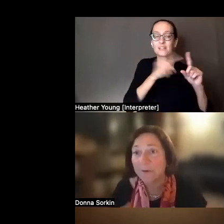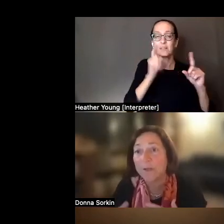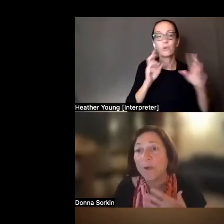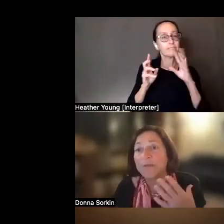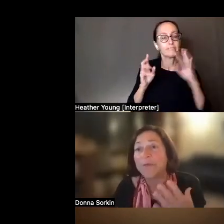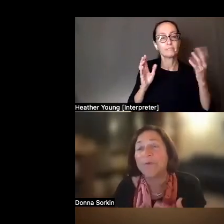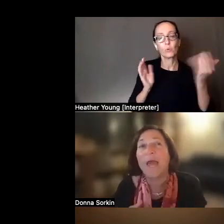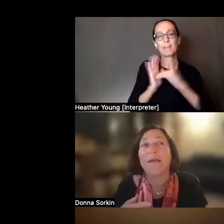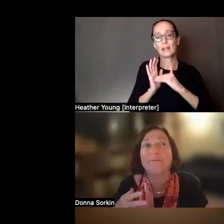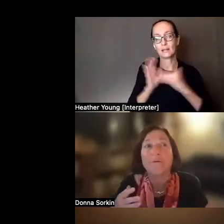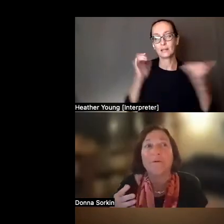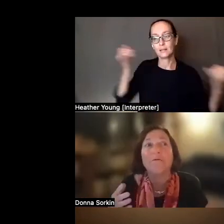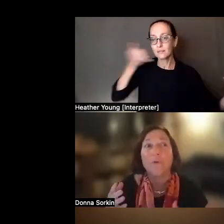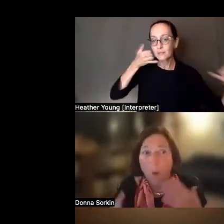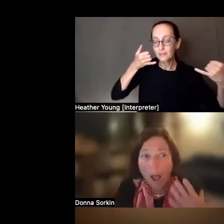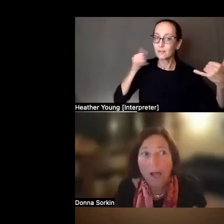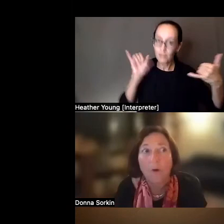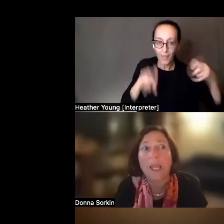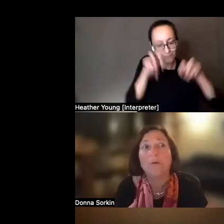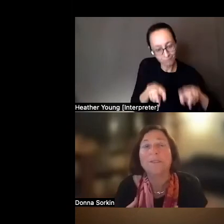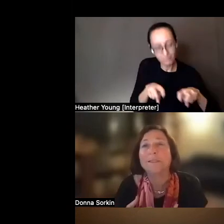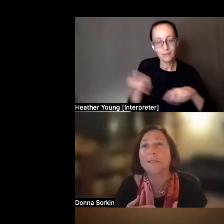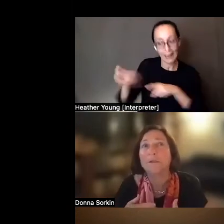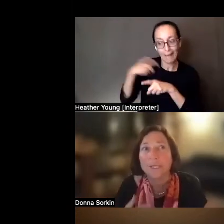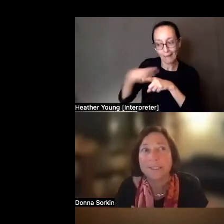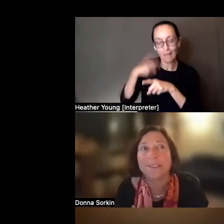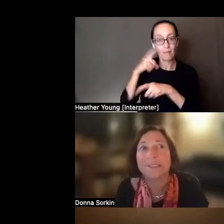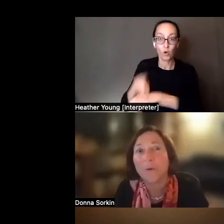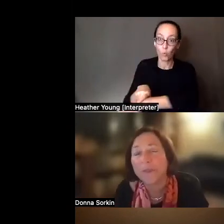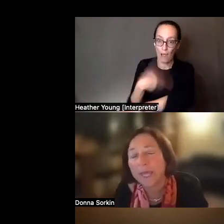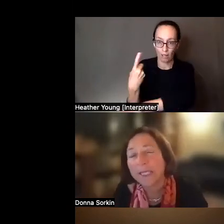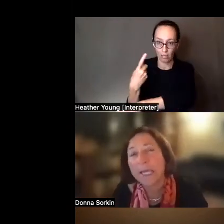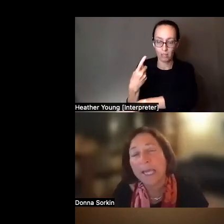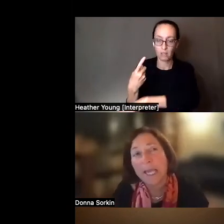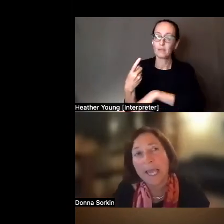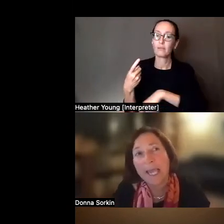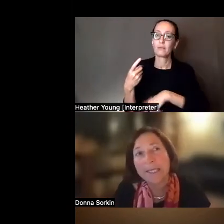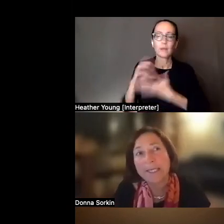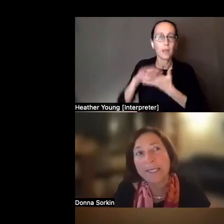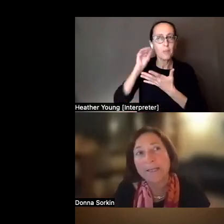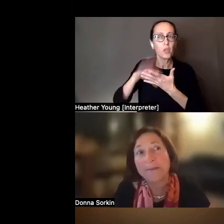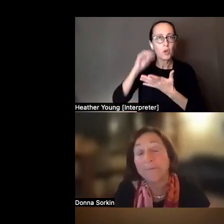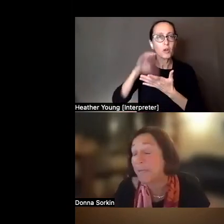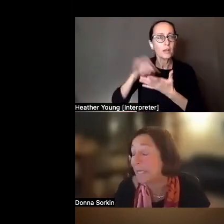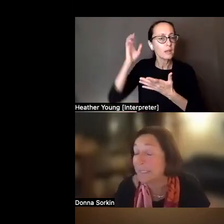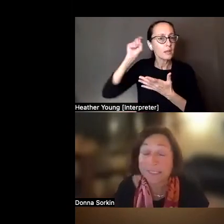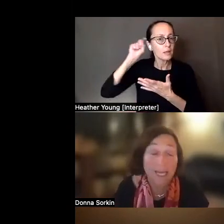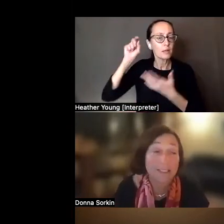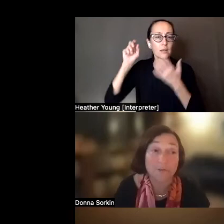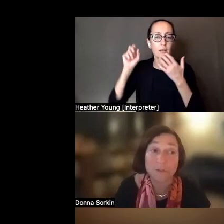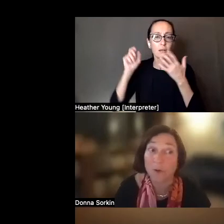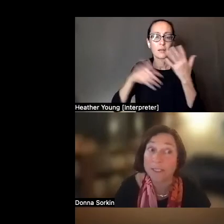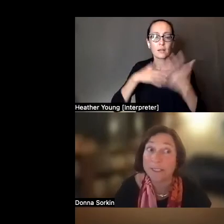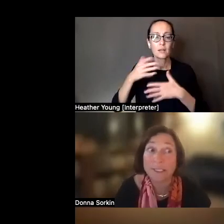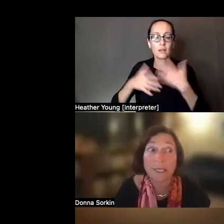so we went through that for a while I was learning to deal with it. And the biggest change